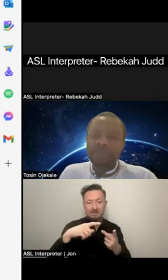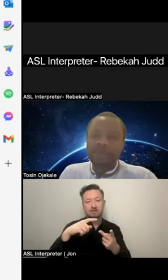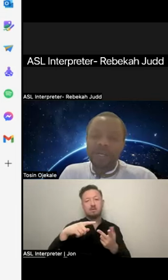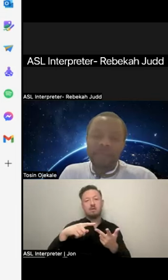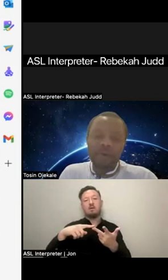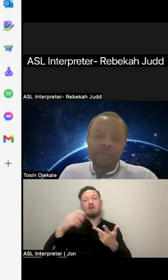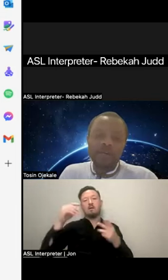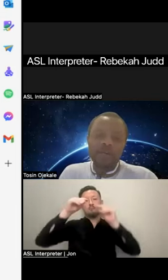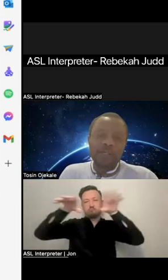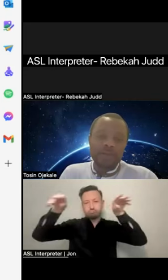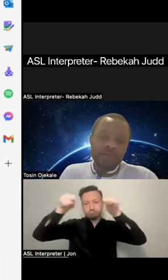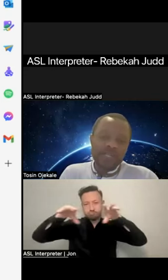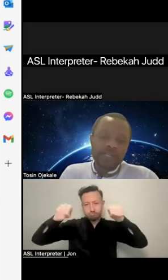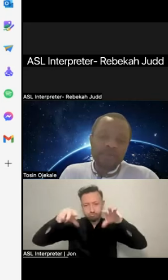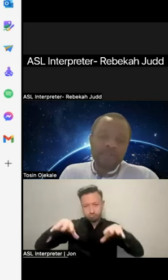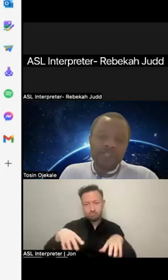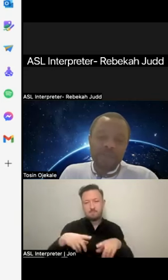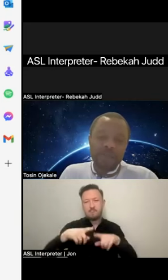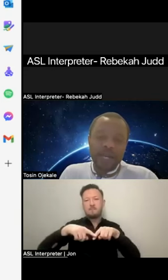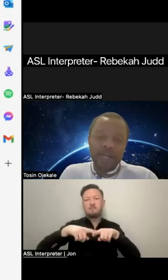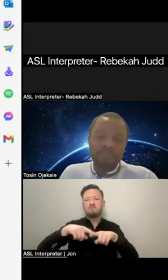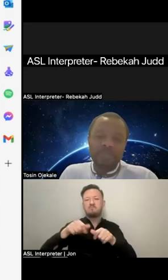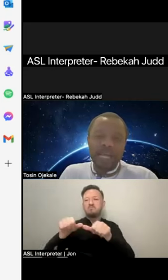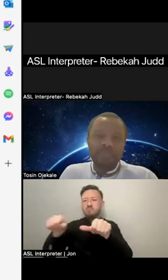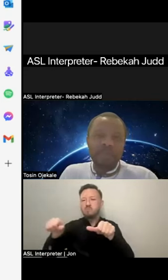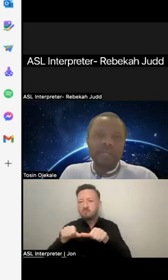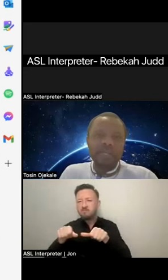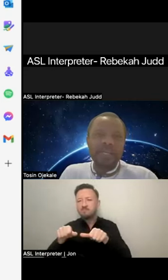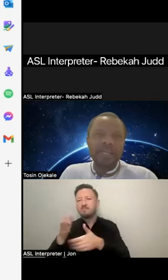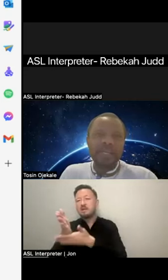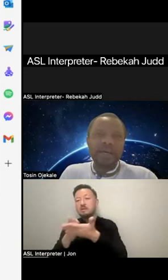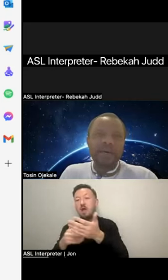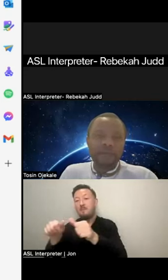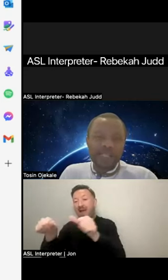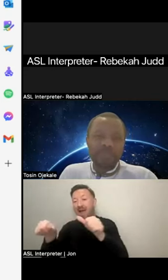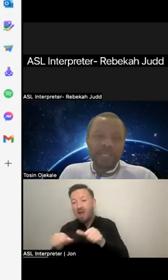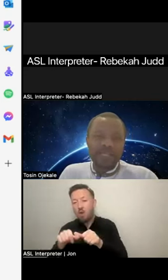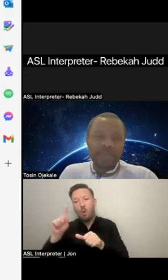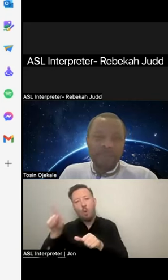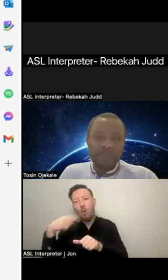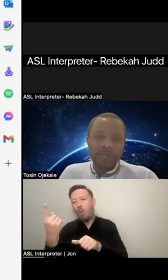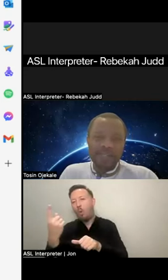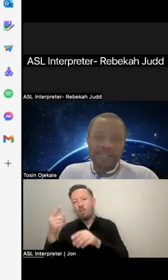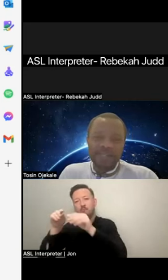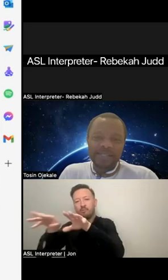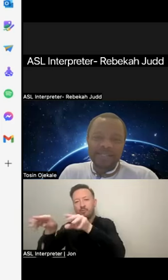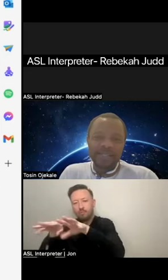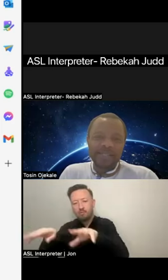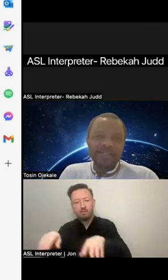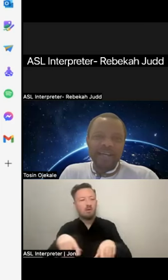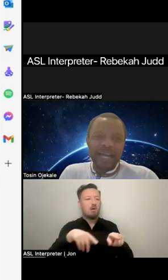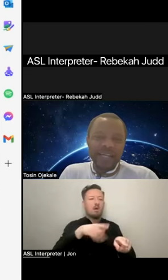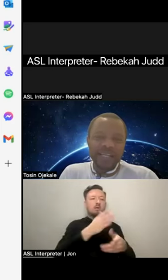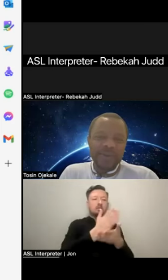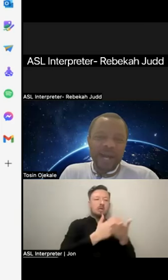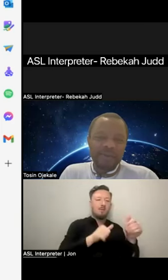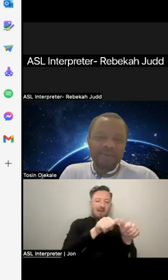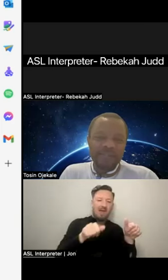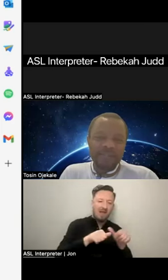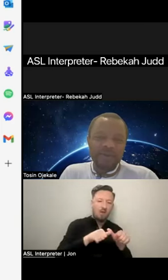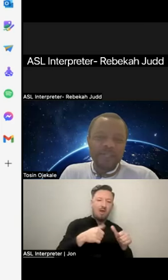and sprinkler bulb. Some spaces will just require, like maybe the office spaces where people are sitting. You are likely